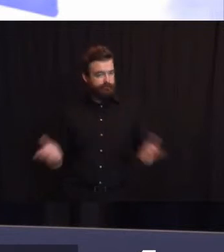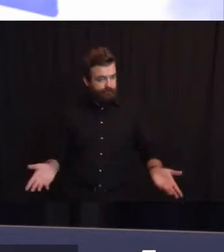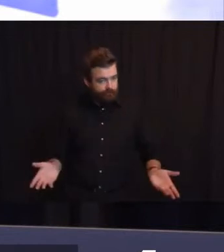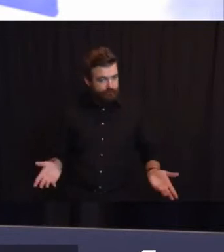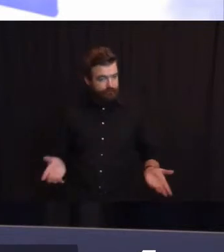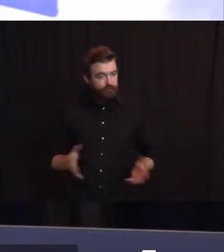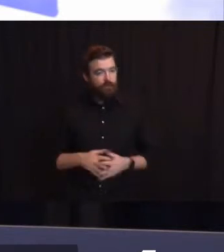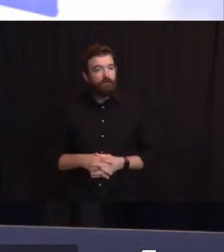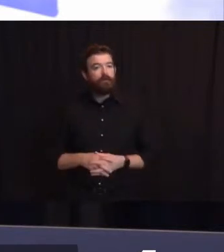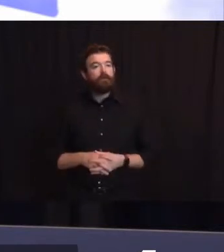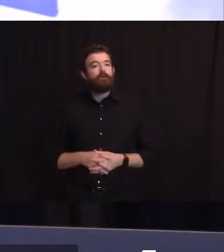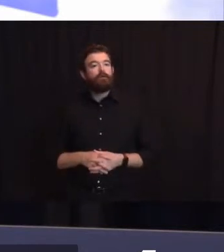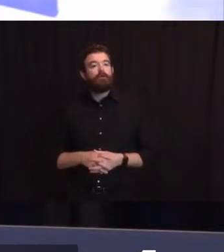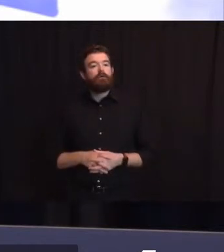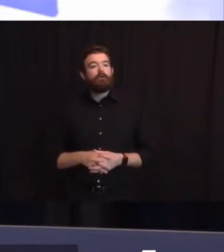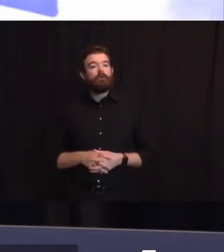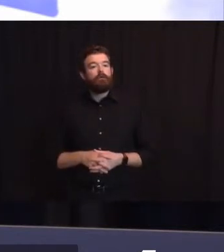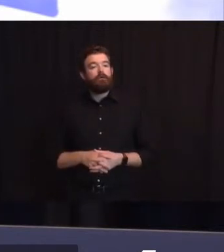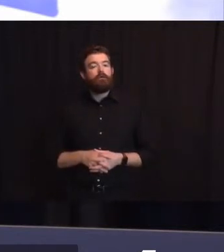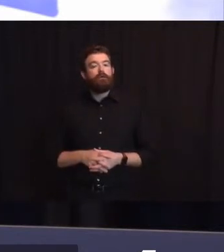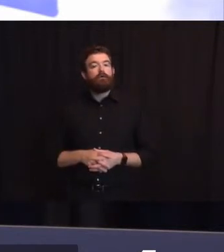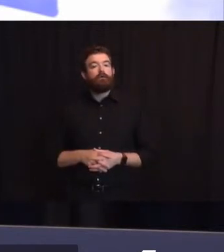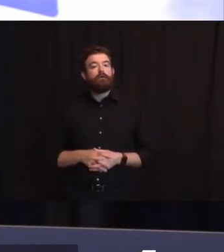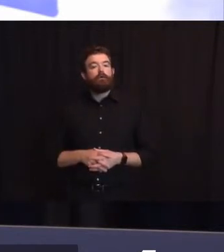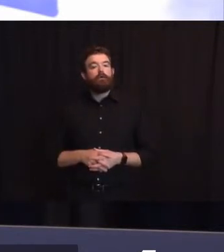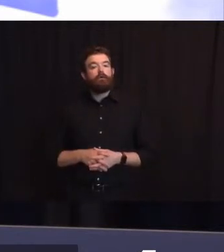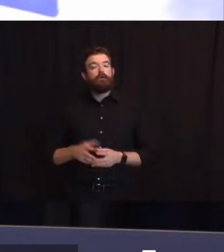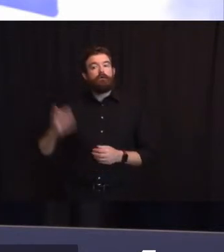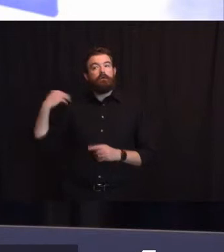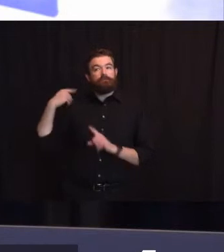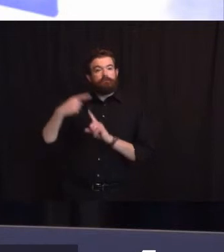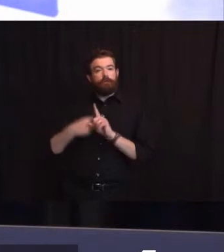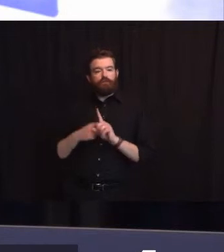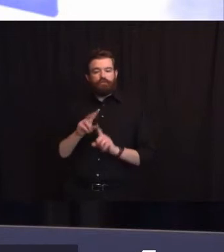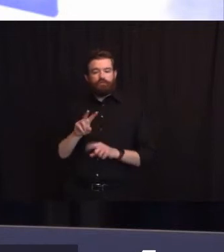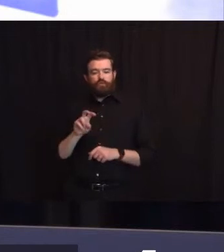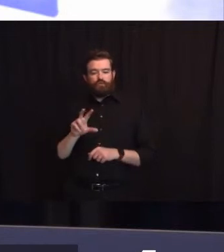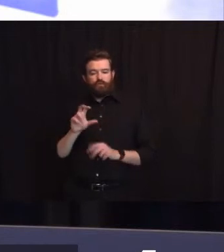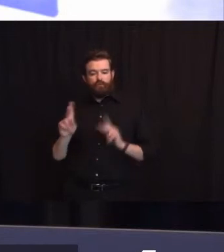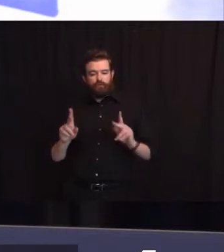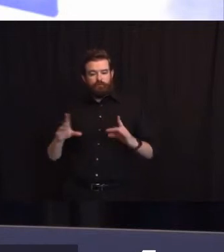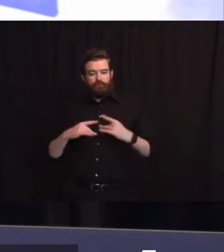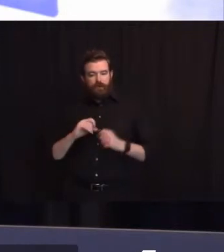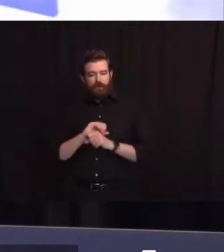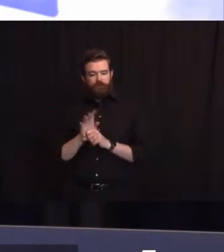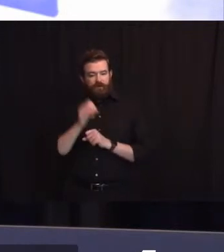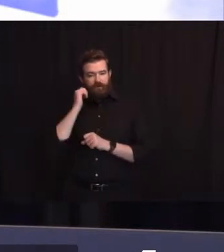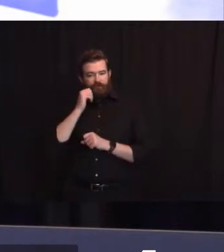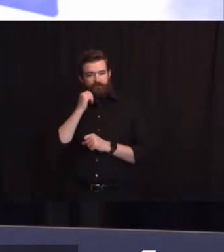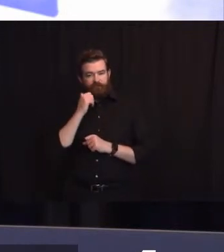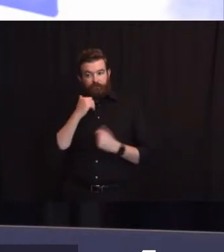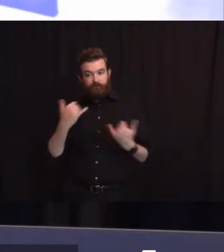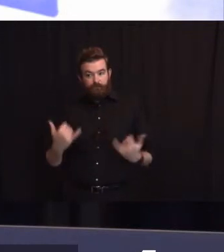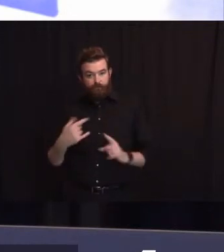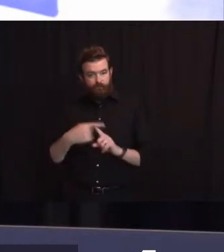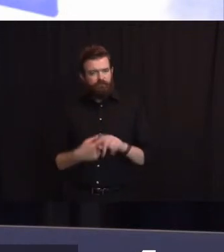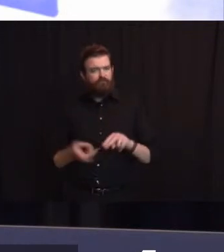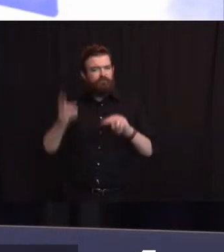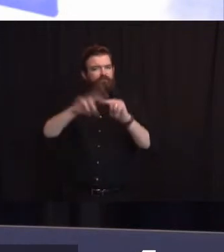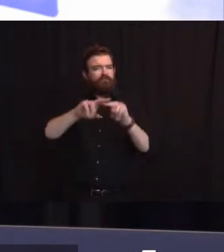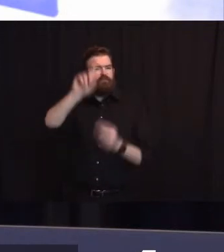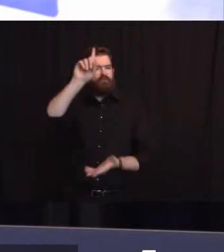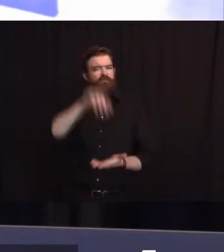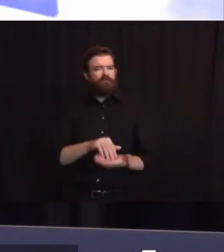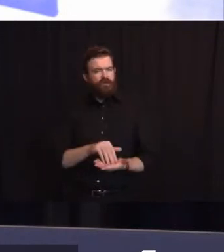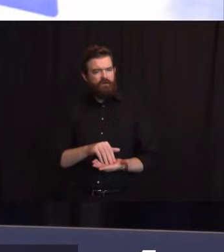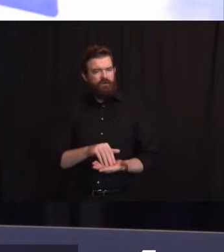these numbers down even further. The variants of this disease are also a cause of concern. We need to remain vigilant